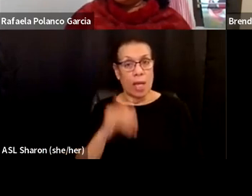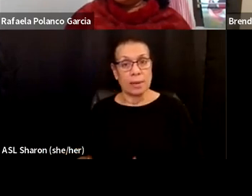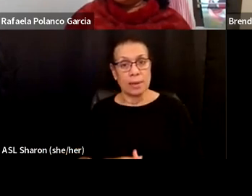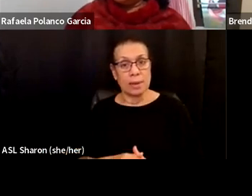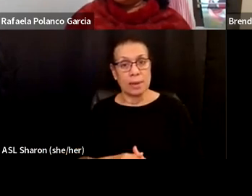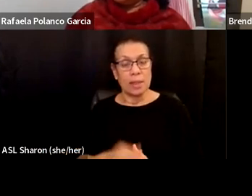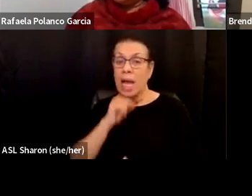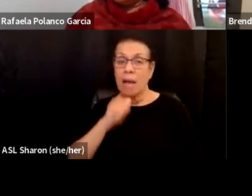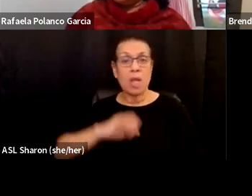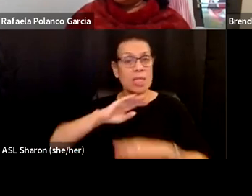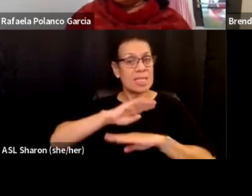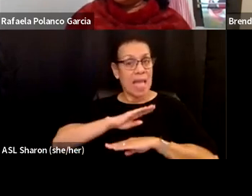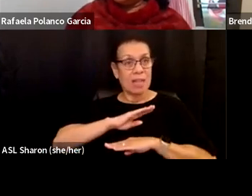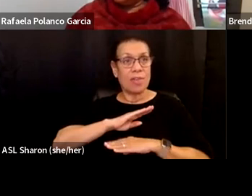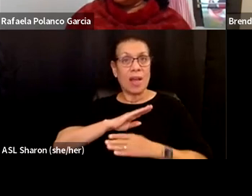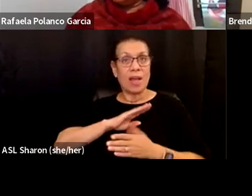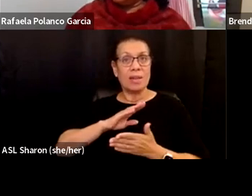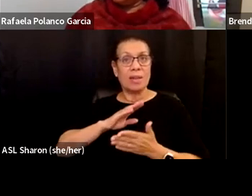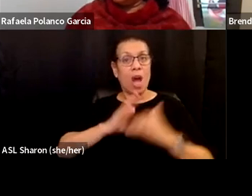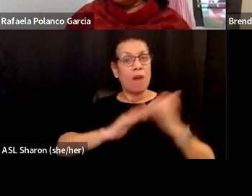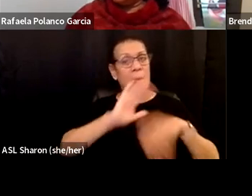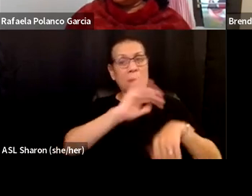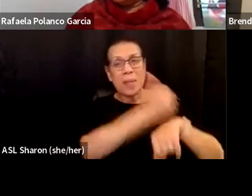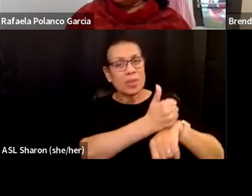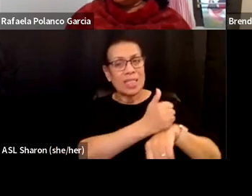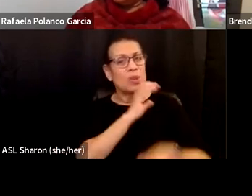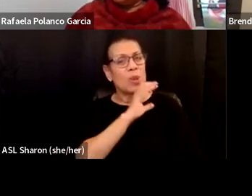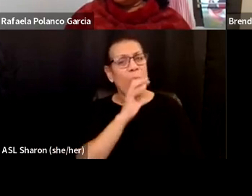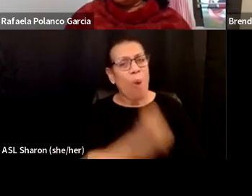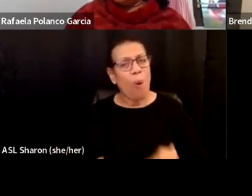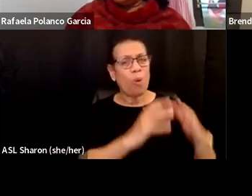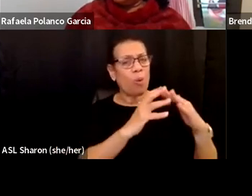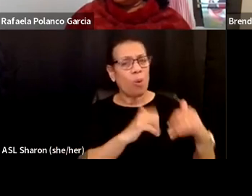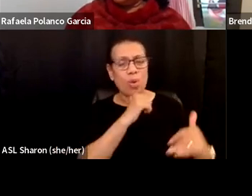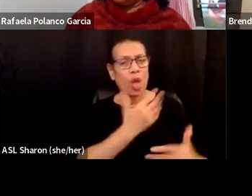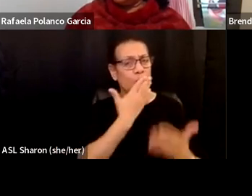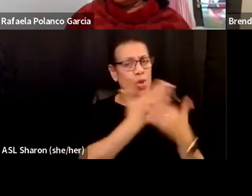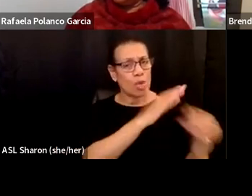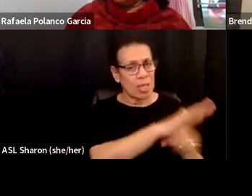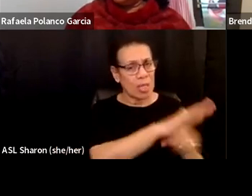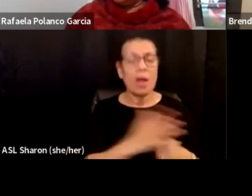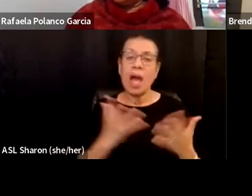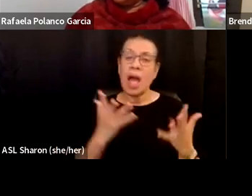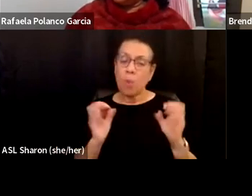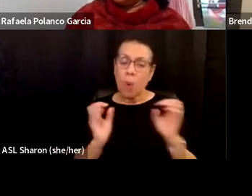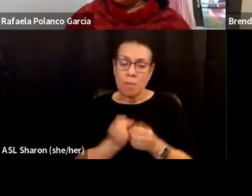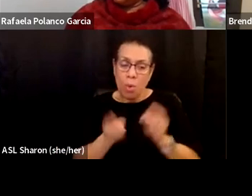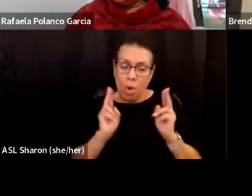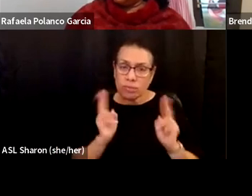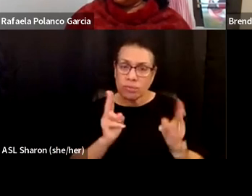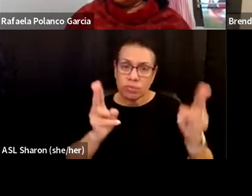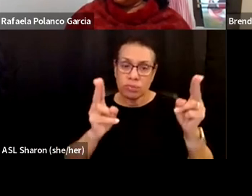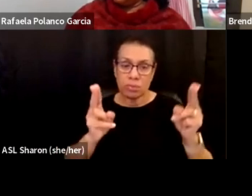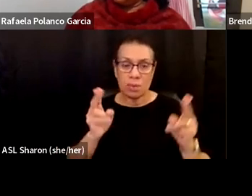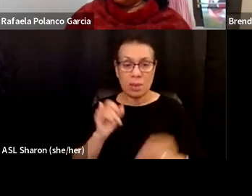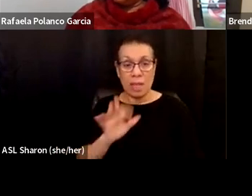dissatisfied with the conditions of our buildings and i and i i want more urgency around that and have i mean if i